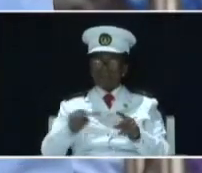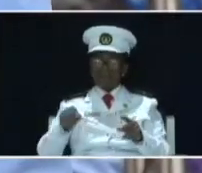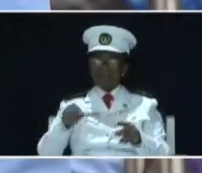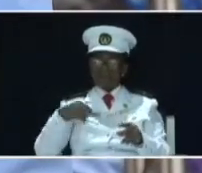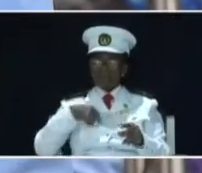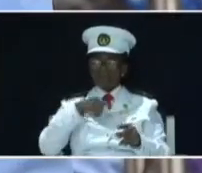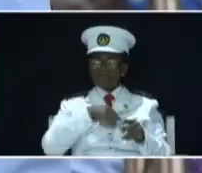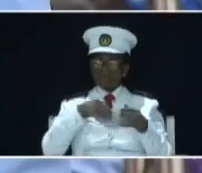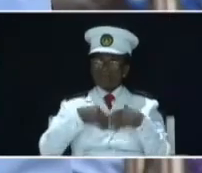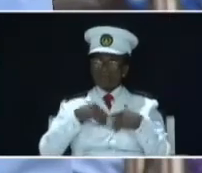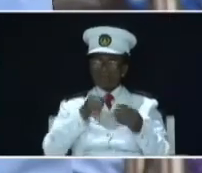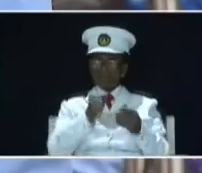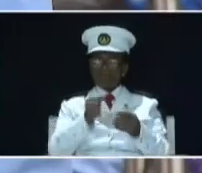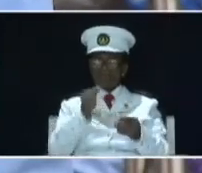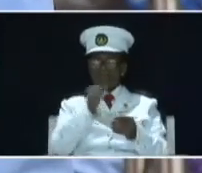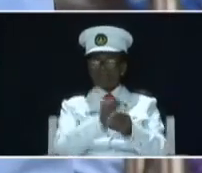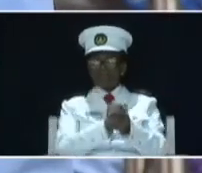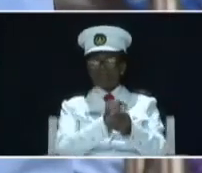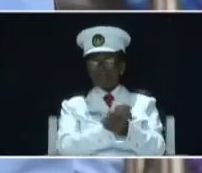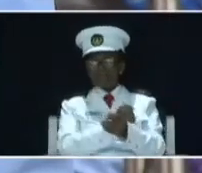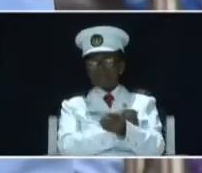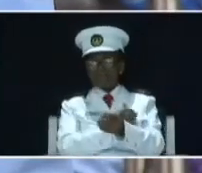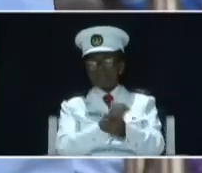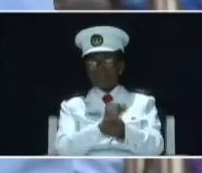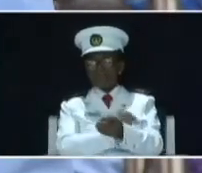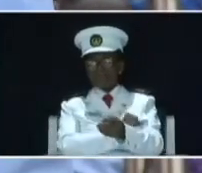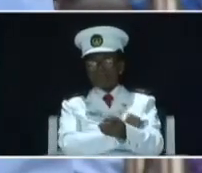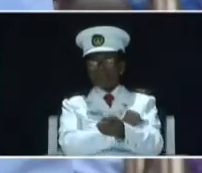categories, like I said,